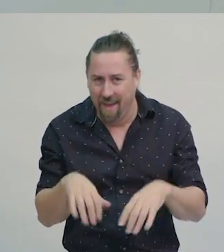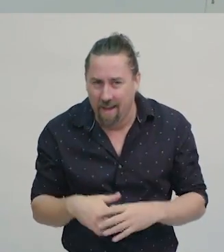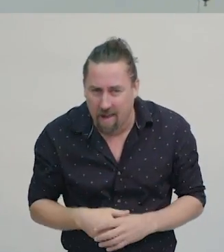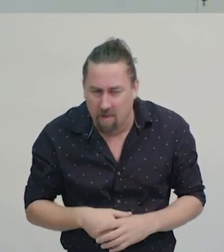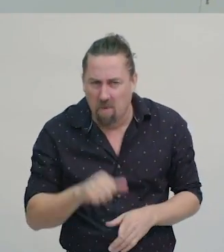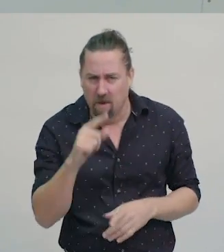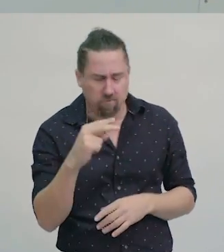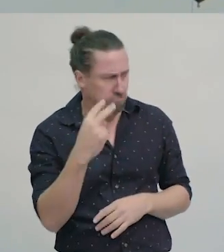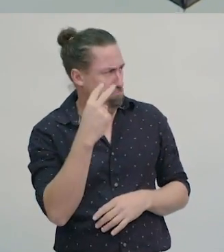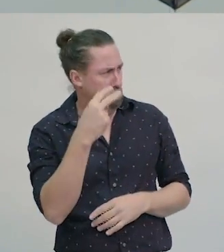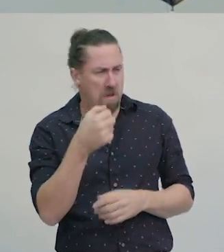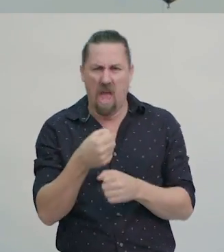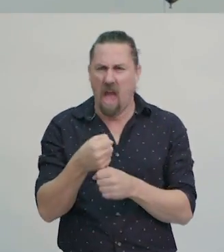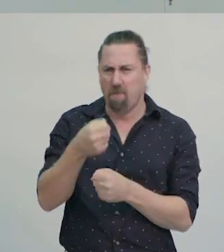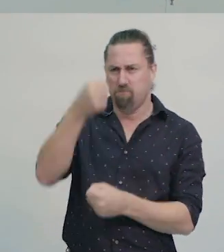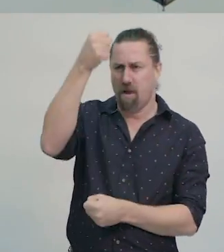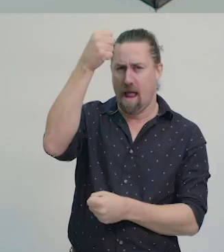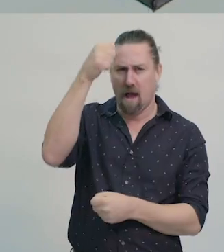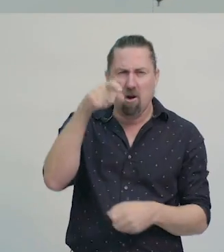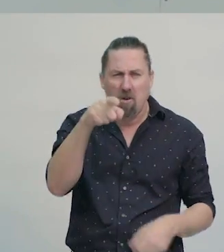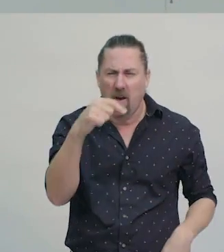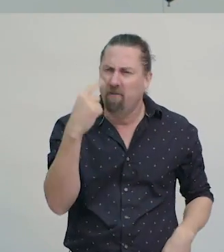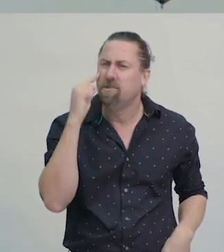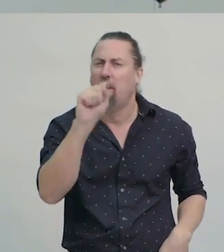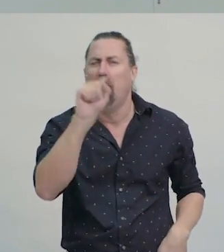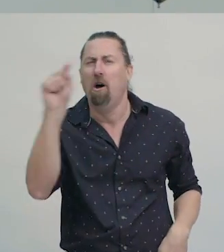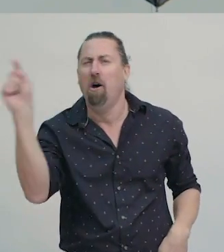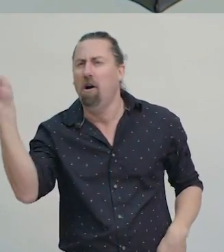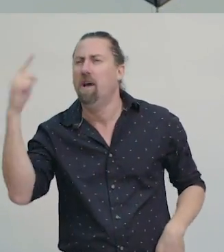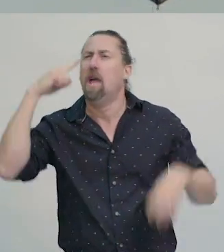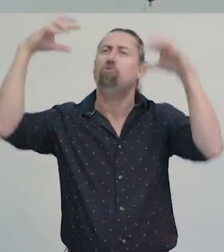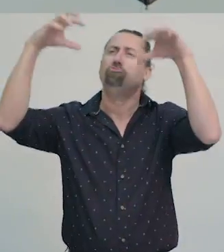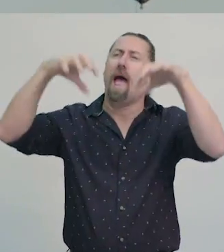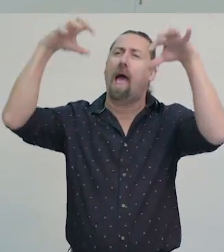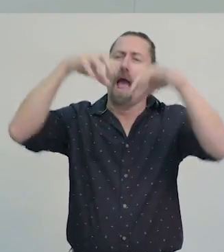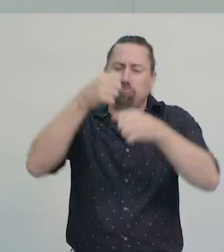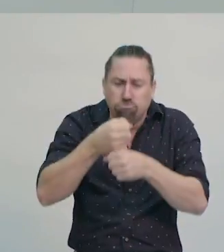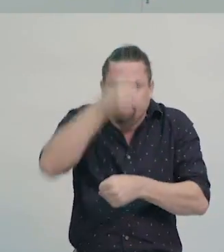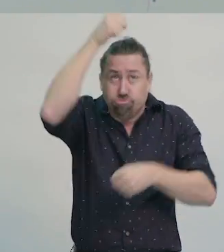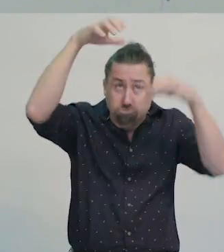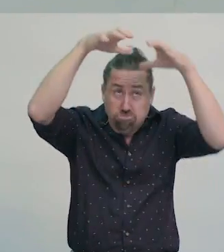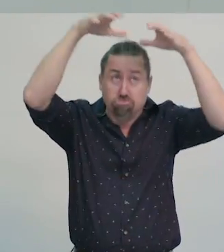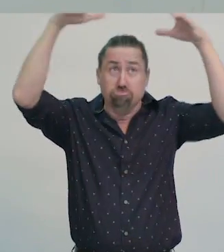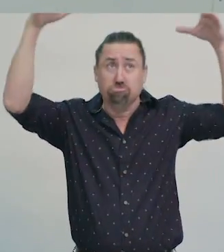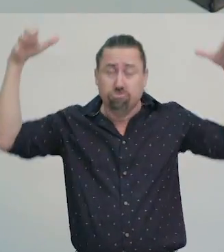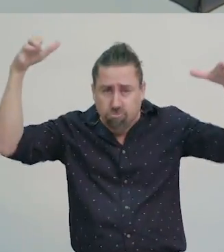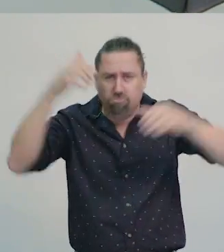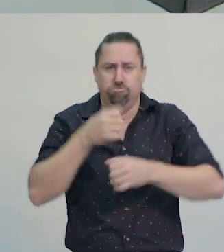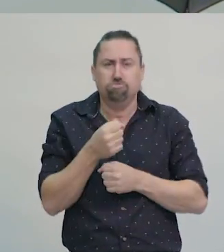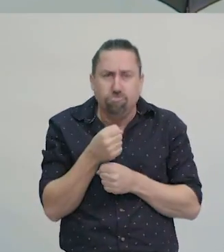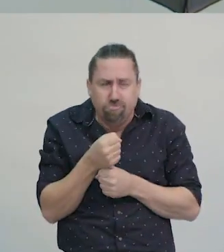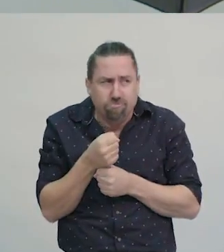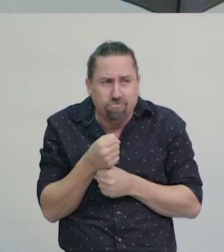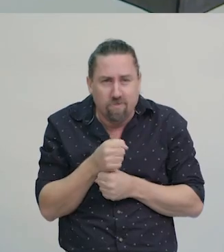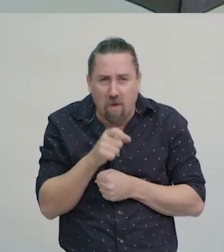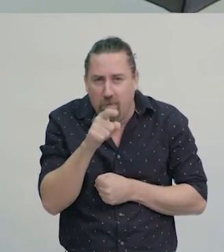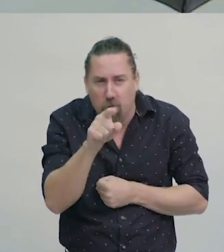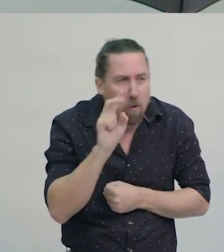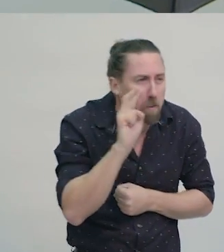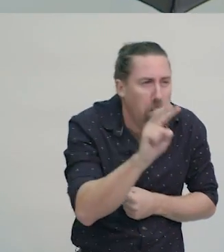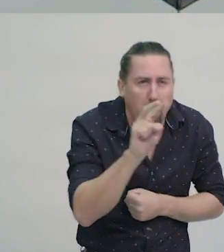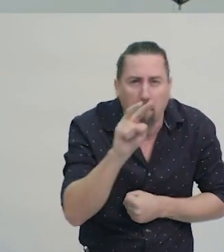But should I wear a jumper? Maybe long pants or a dress? I usually decide what clothes to wear after taking a look out the window and seeing